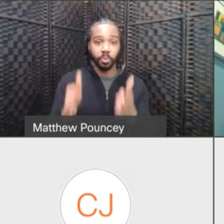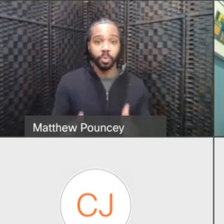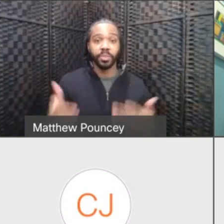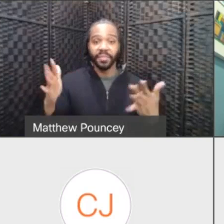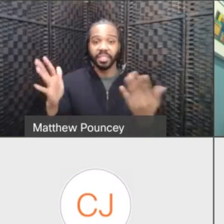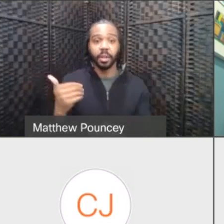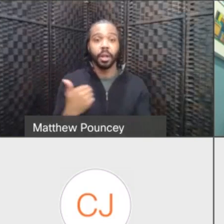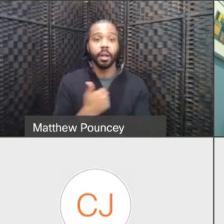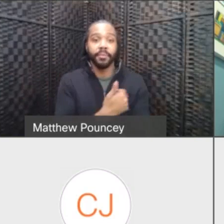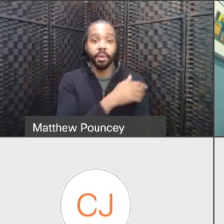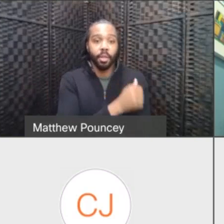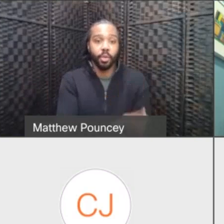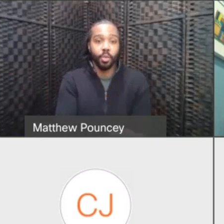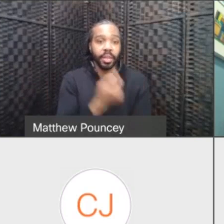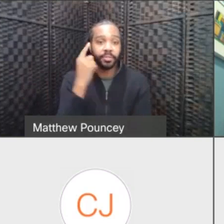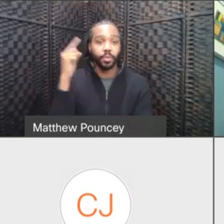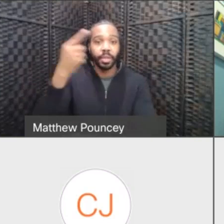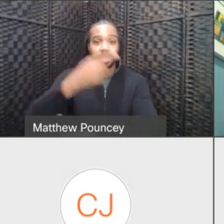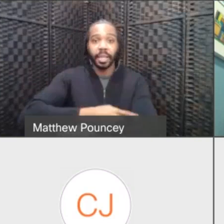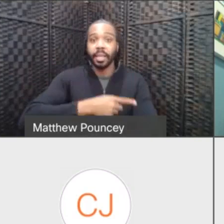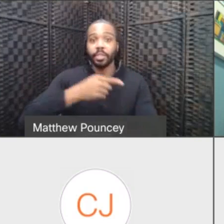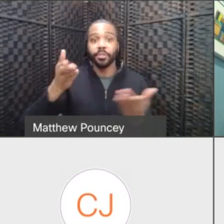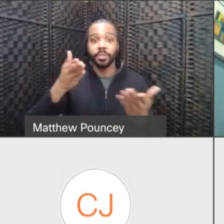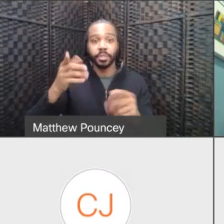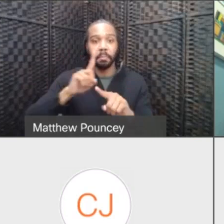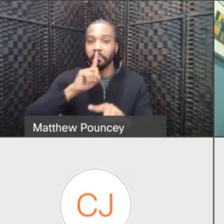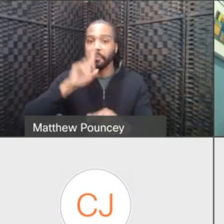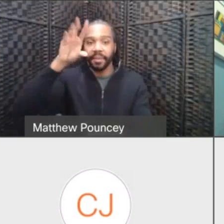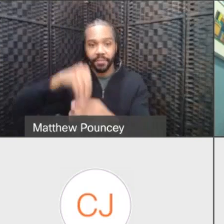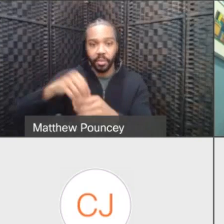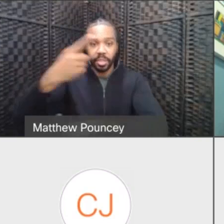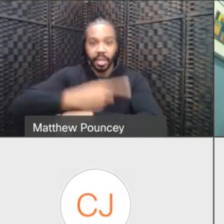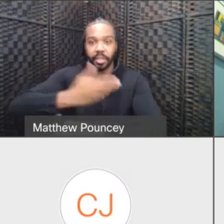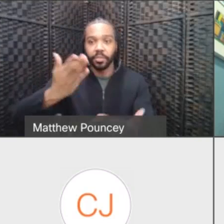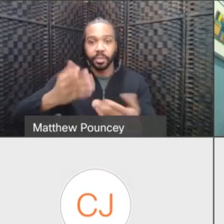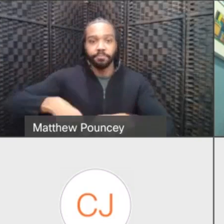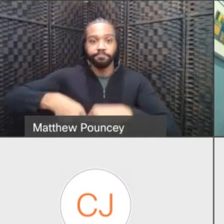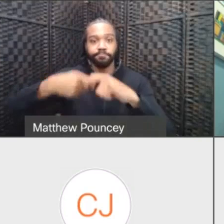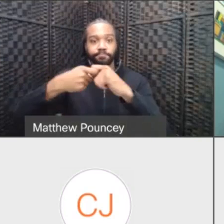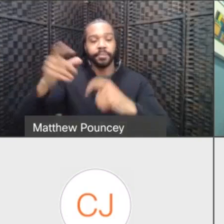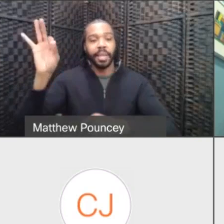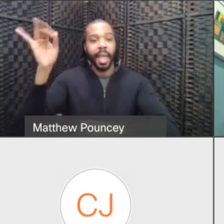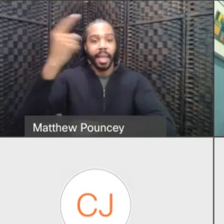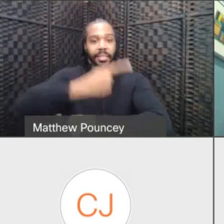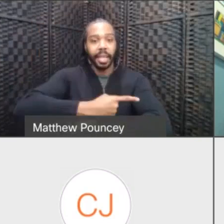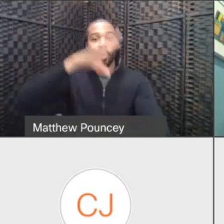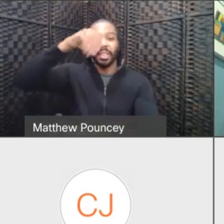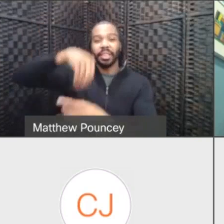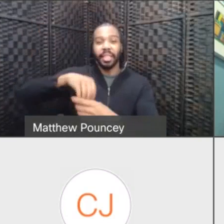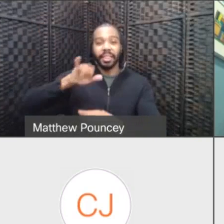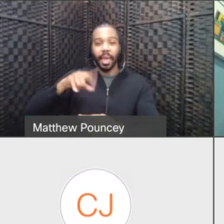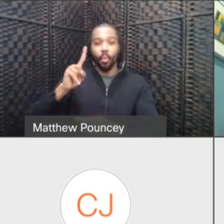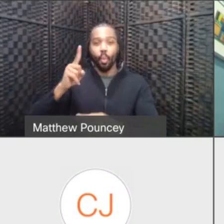authorized for day and was unable to participate in day for 90 days of service in that 1 year period. Now we're